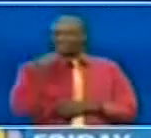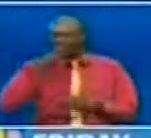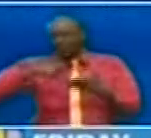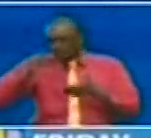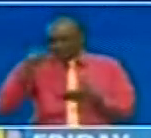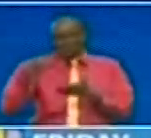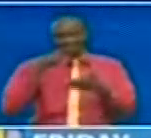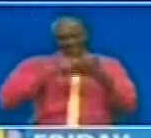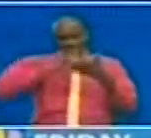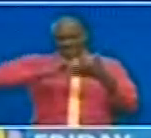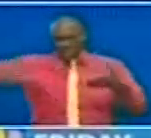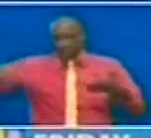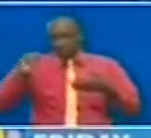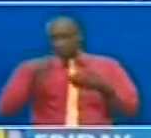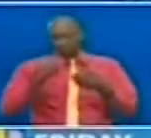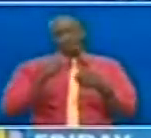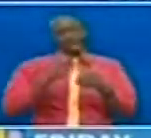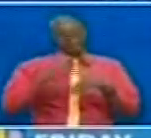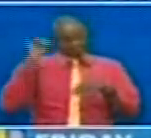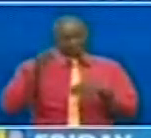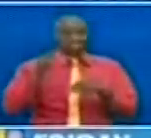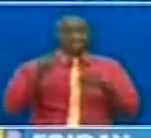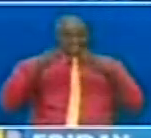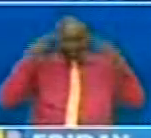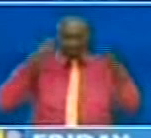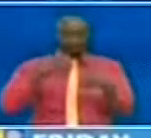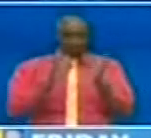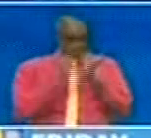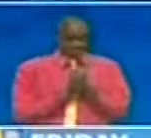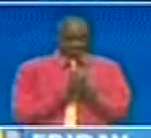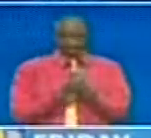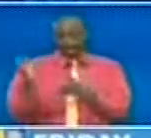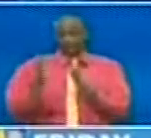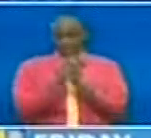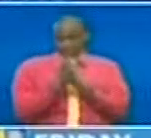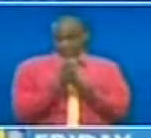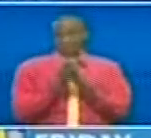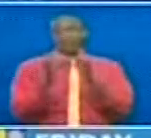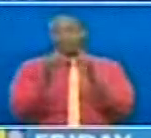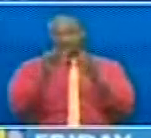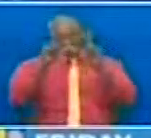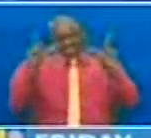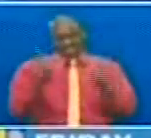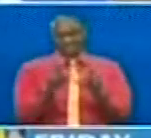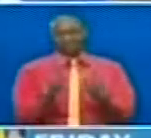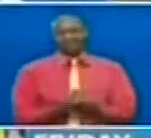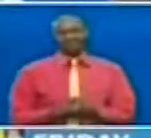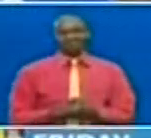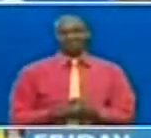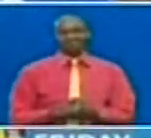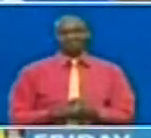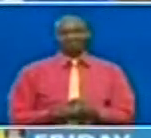the clauses had created a vacuum in fighting terrorism. KTN's Linda Ogutu reports.